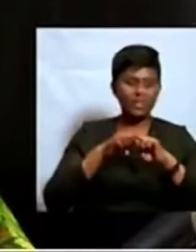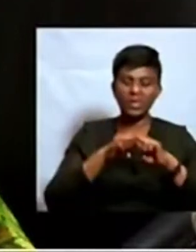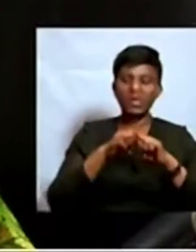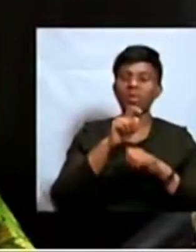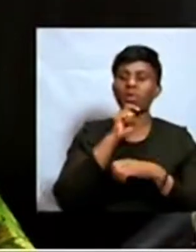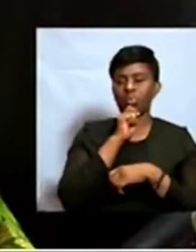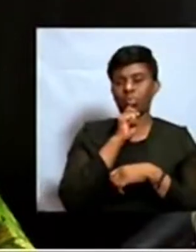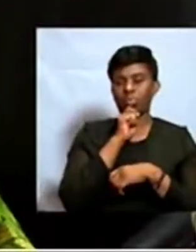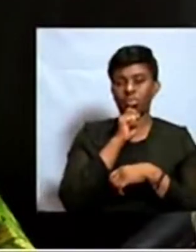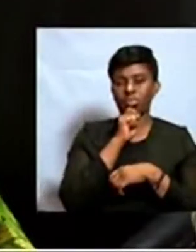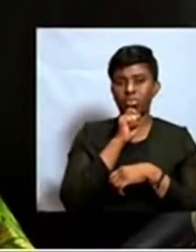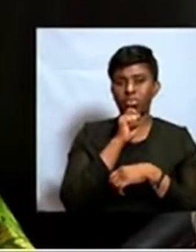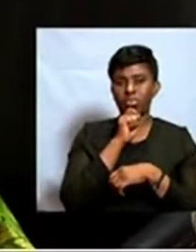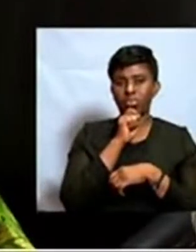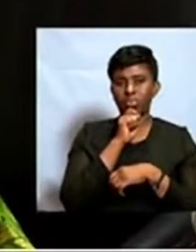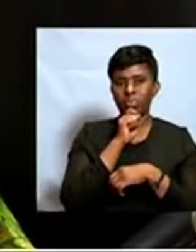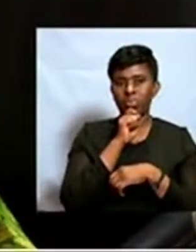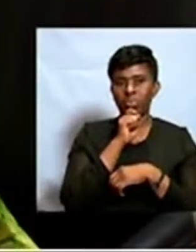own,